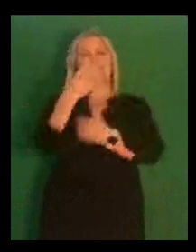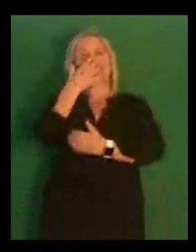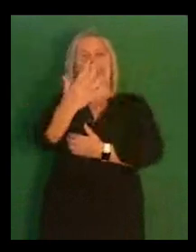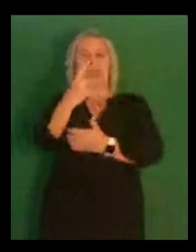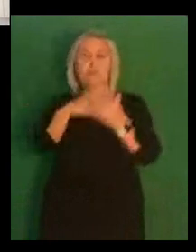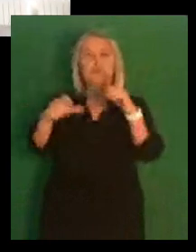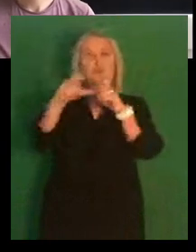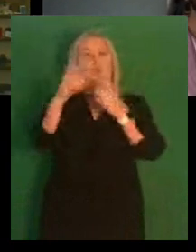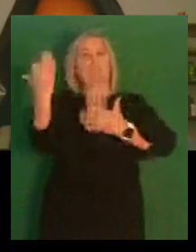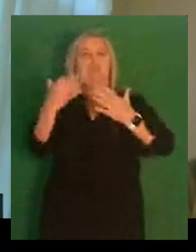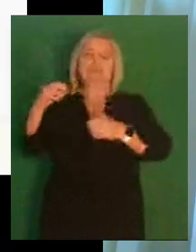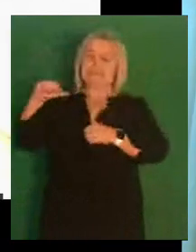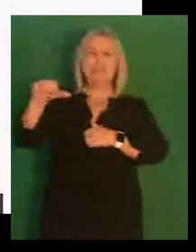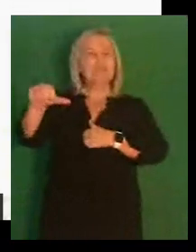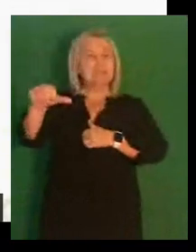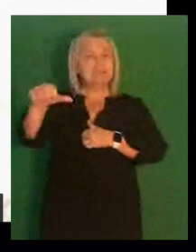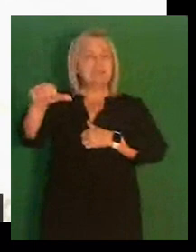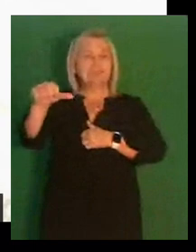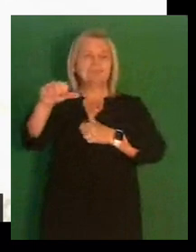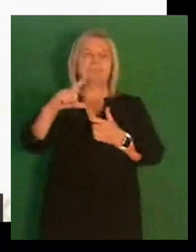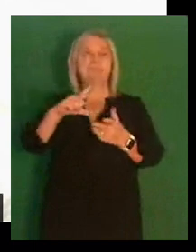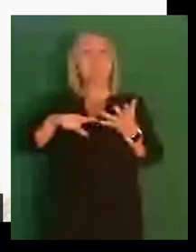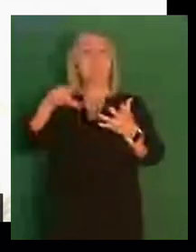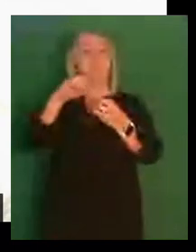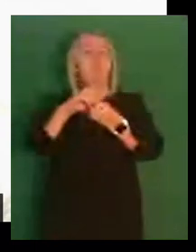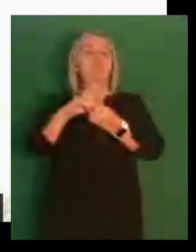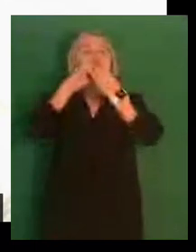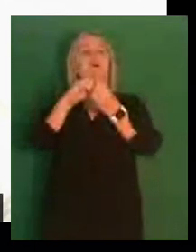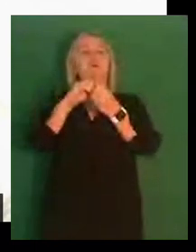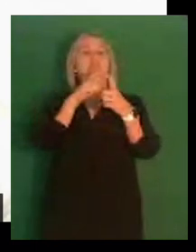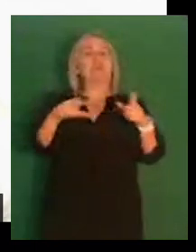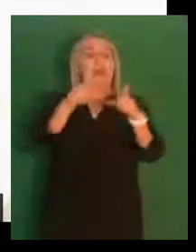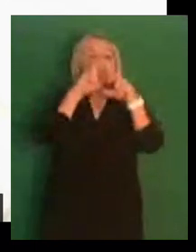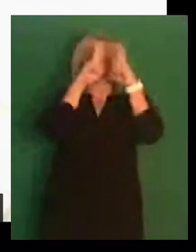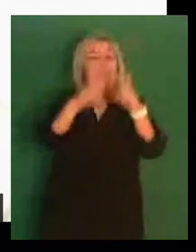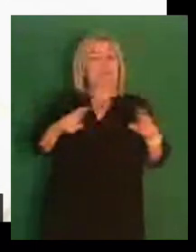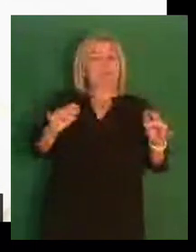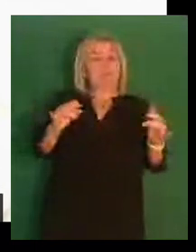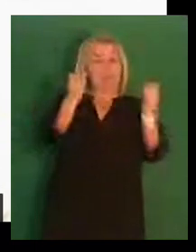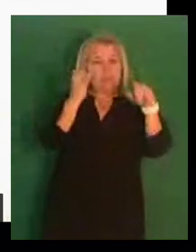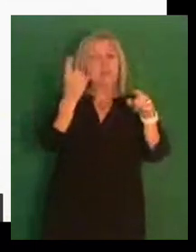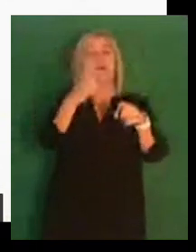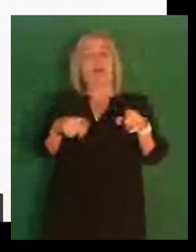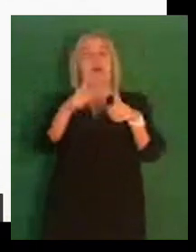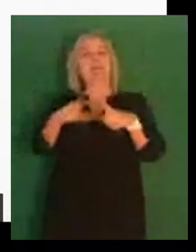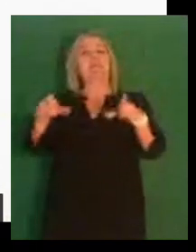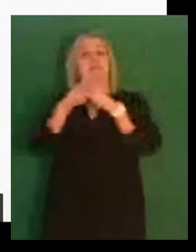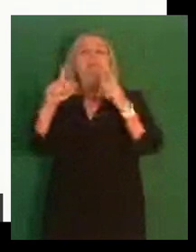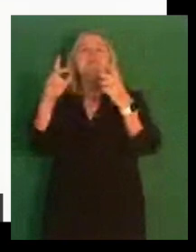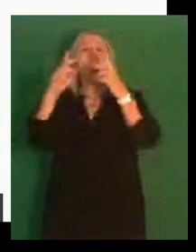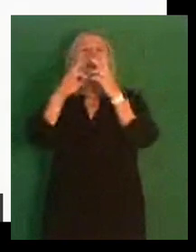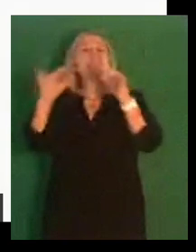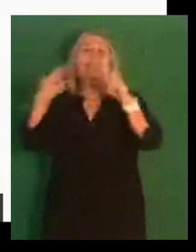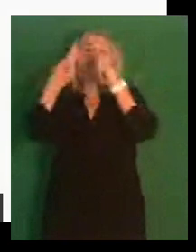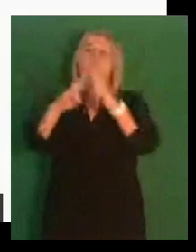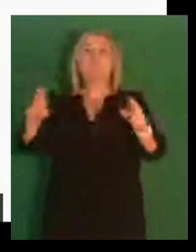is a co-production between the Edinburgh International Festival and the Edinburgh International Culture Summit. So my name